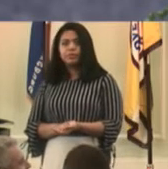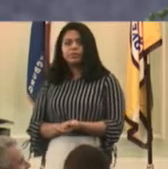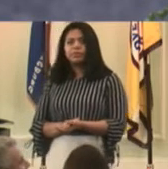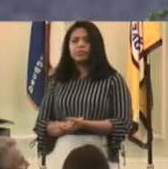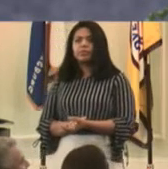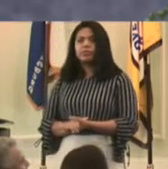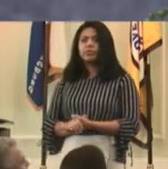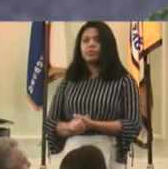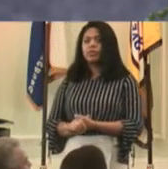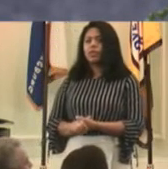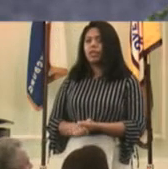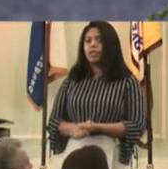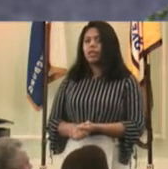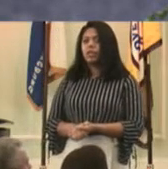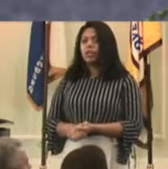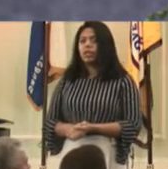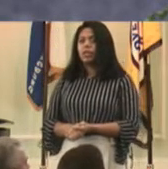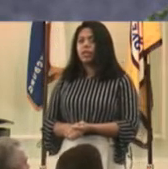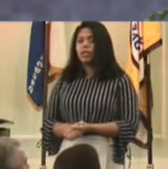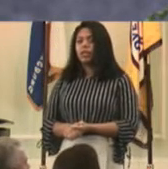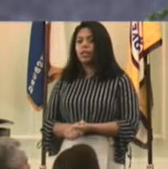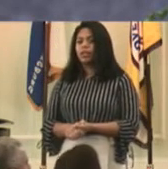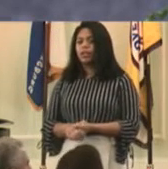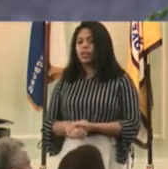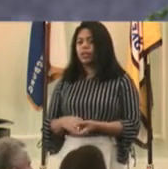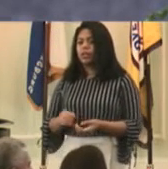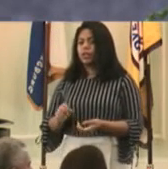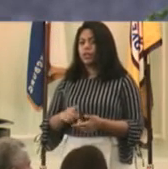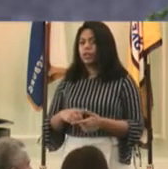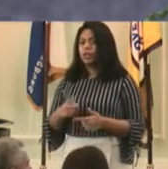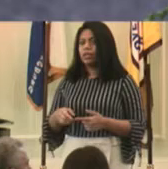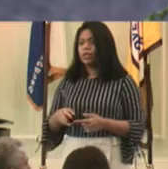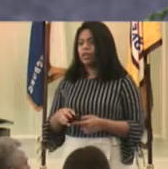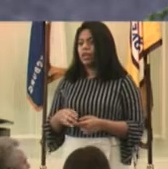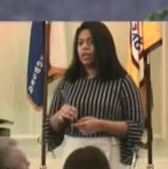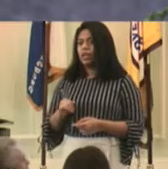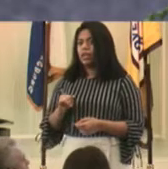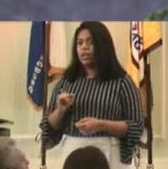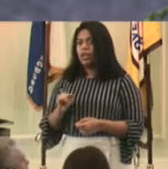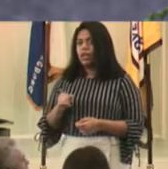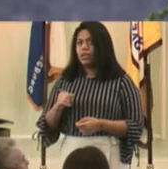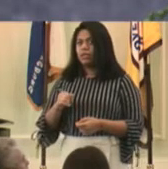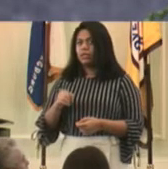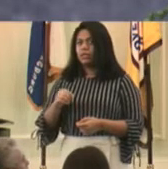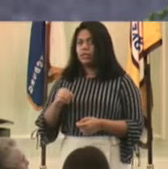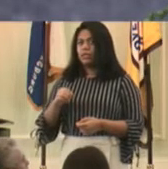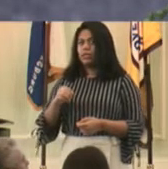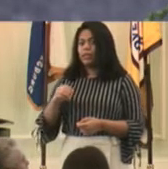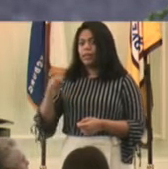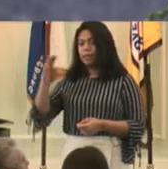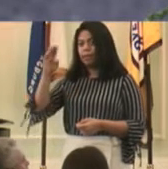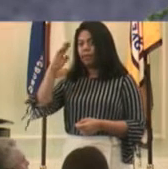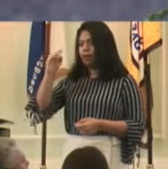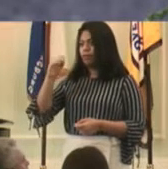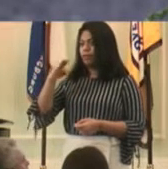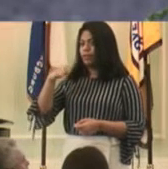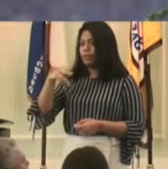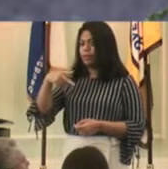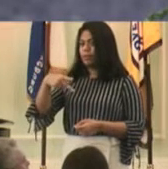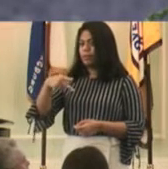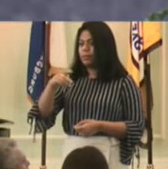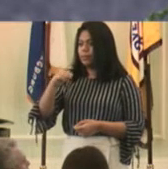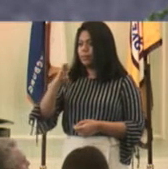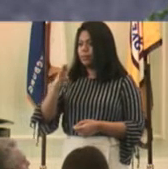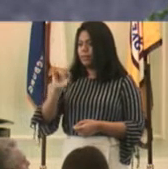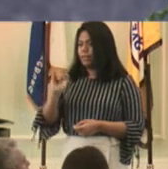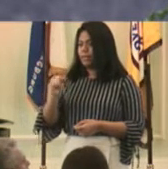Along those lines, the theme of God's hand is on our young people. The next slide shows you that, of course, our Bible team has got first